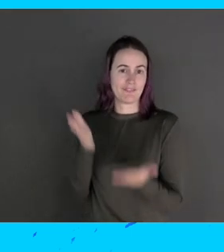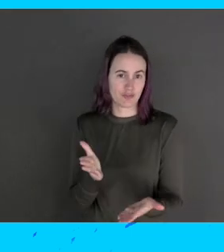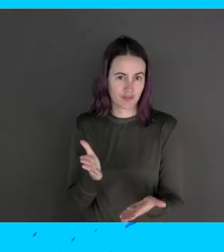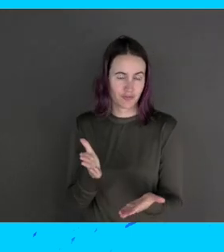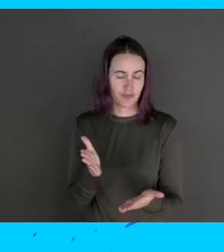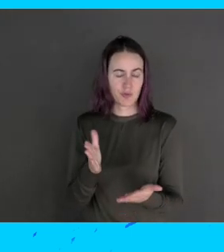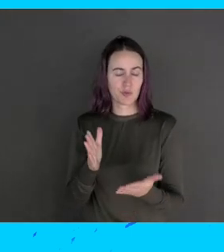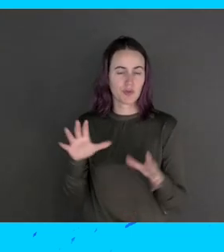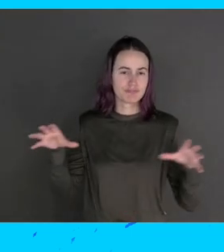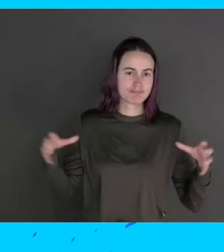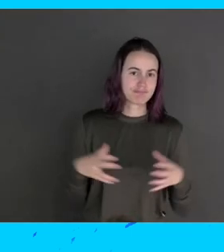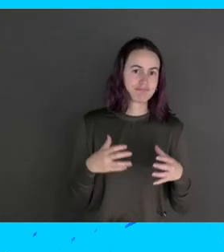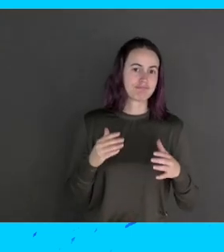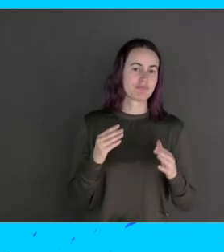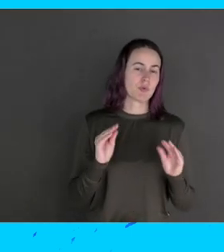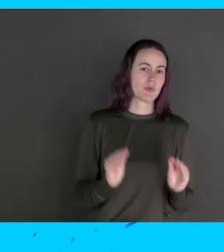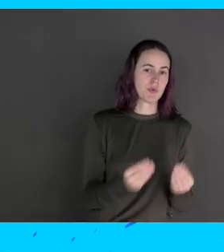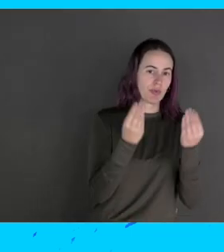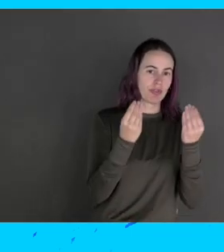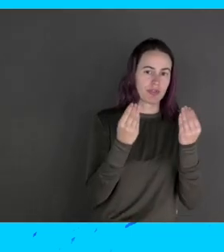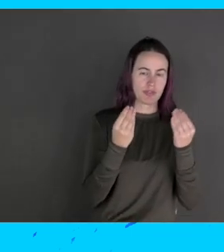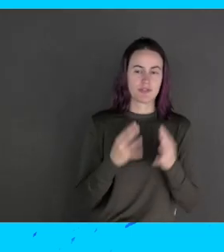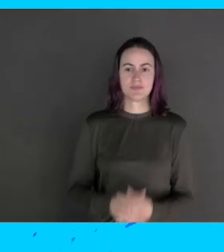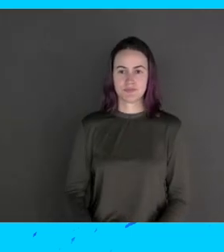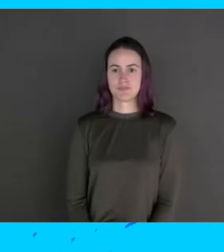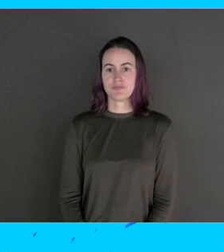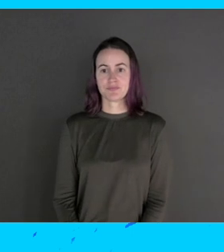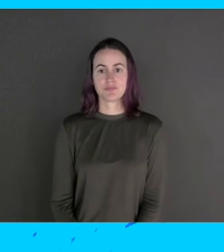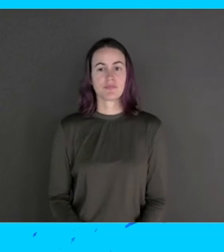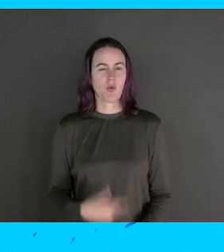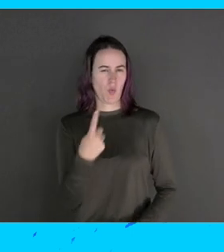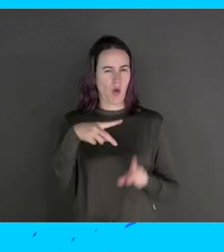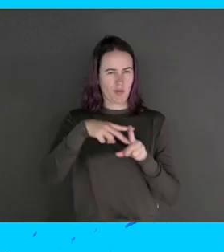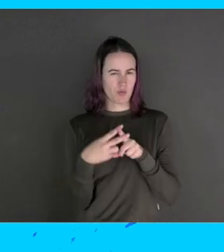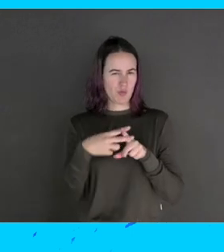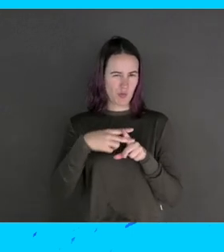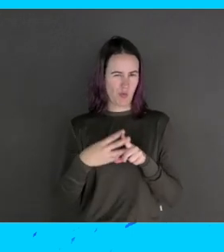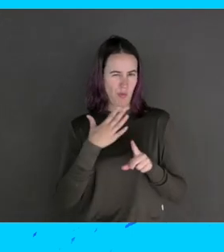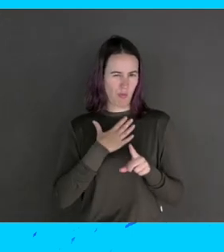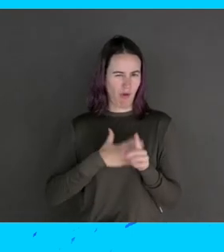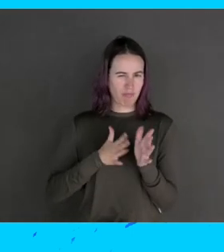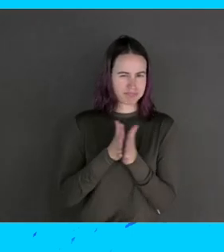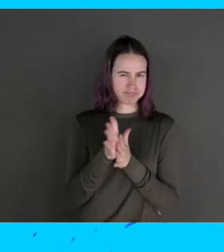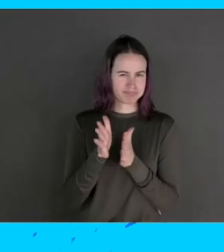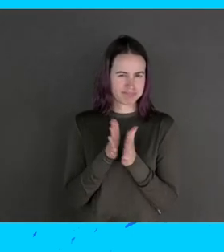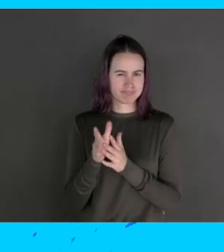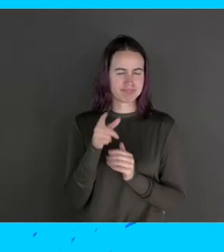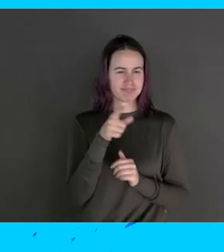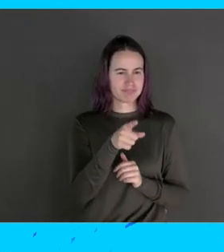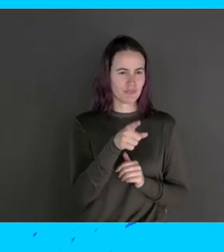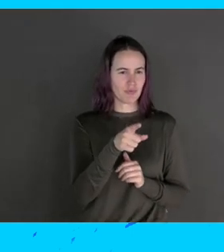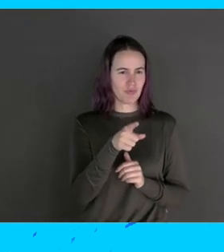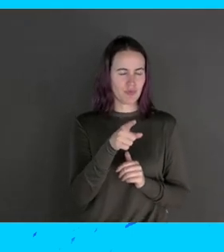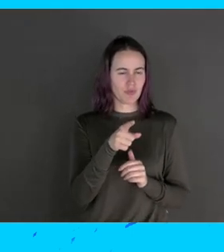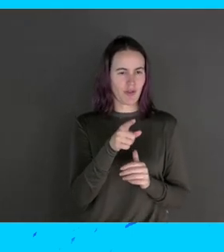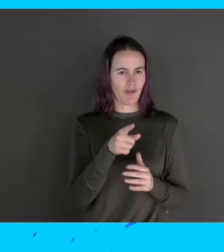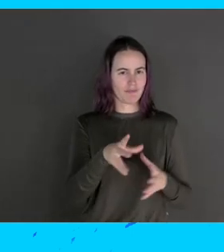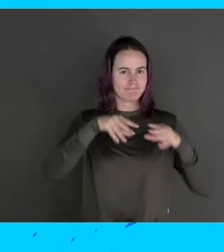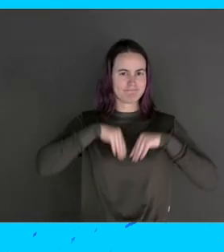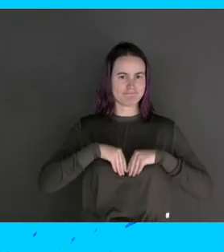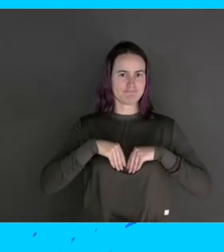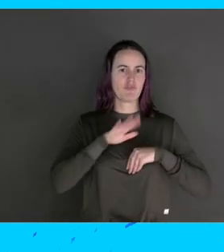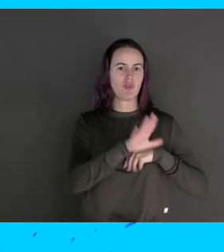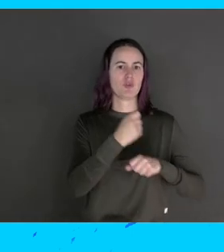And I'm excited to share with you all today a tool that I think will be really valuable for you in your work called Equitable Youth Engagement and